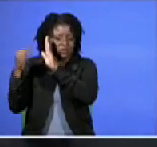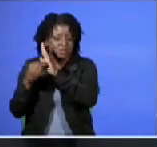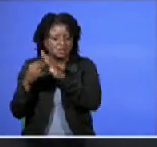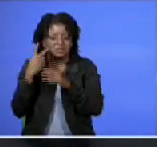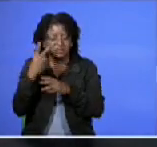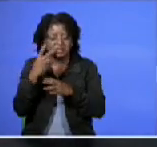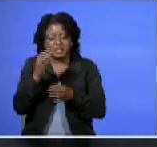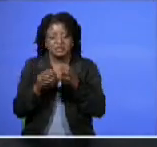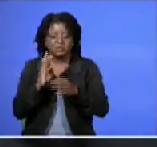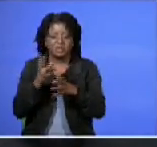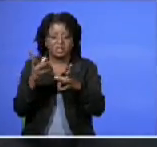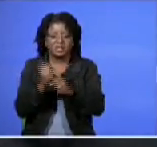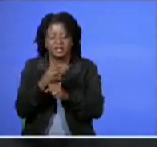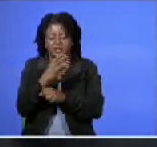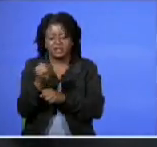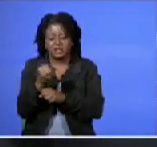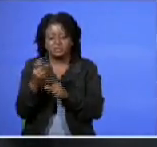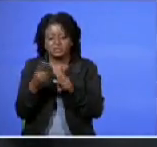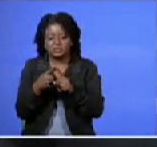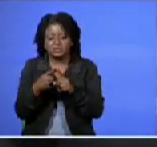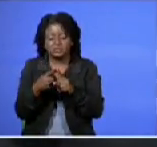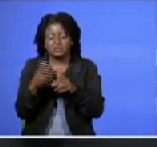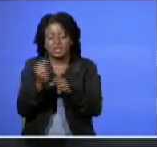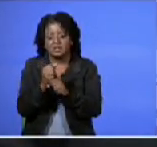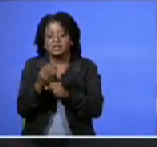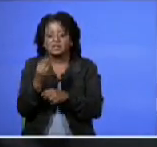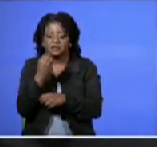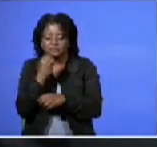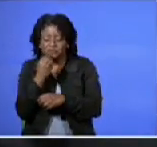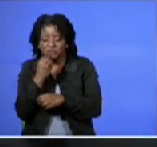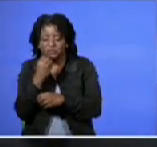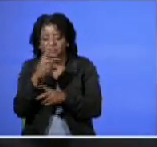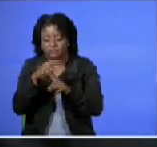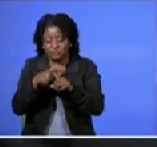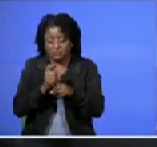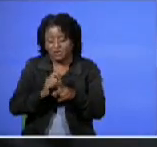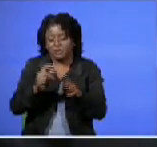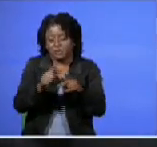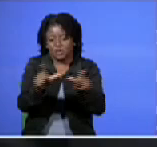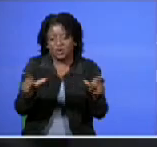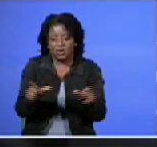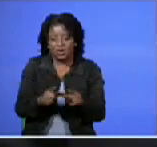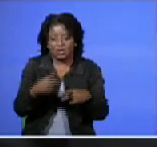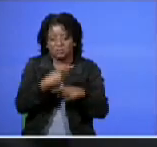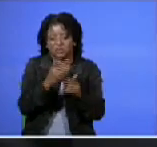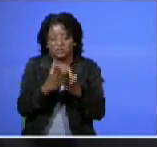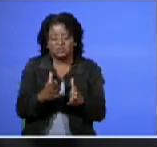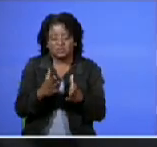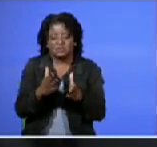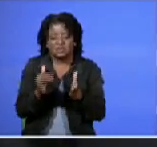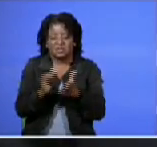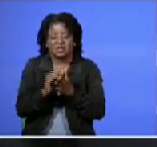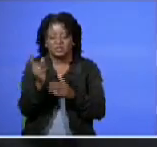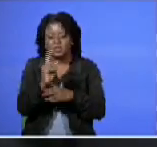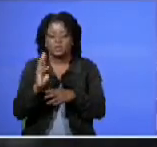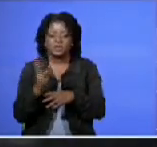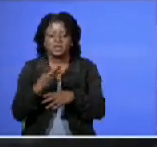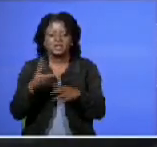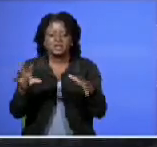their food requirements from local producers. That's where we connect tourism with our local